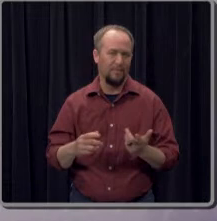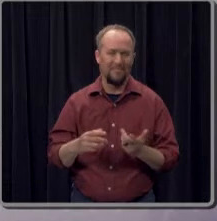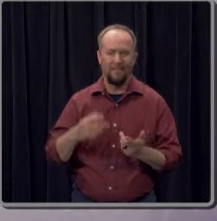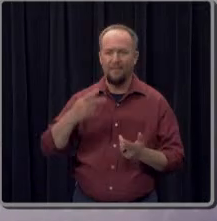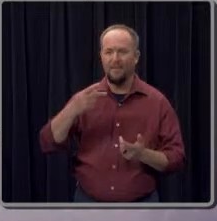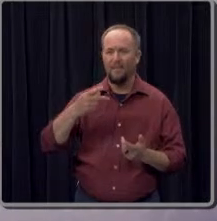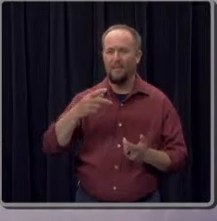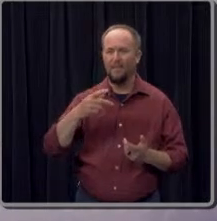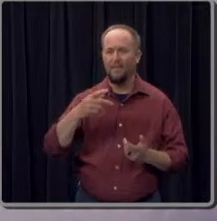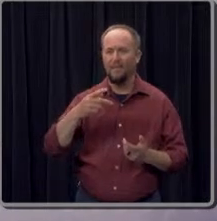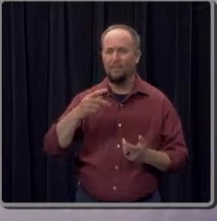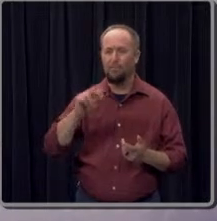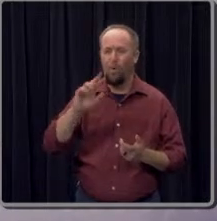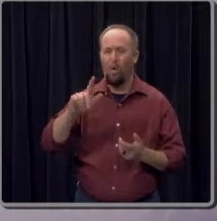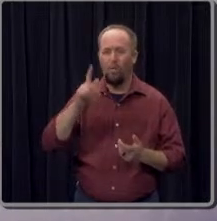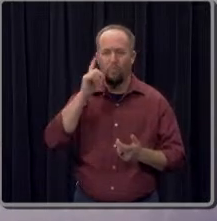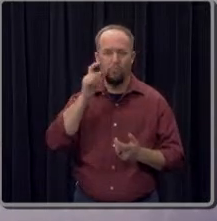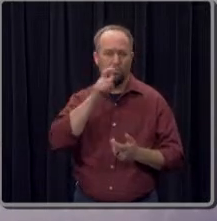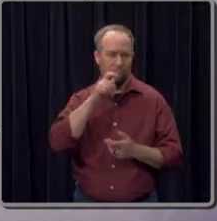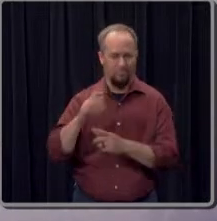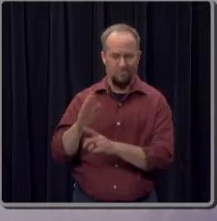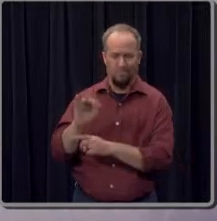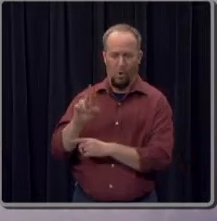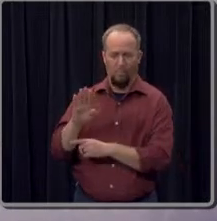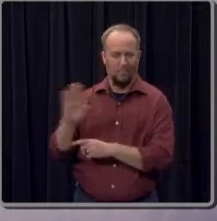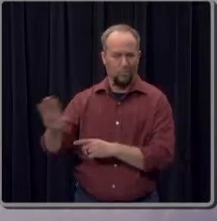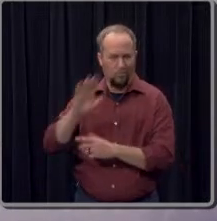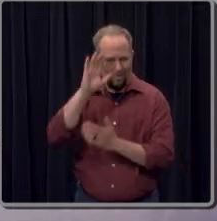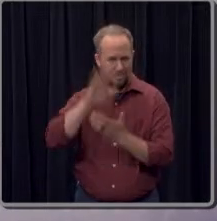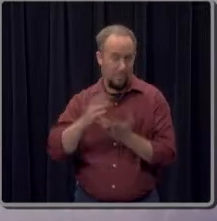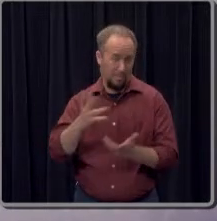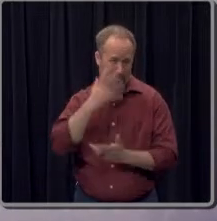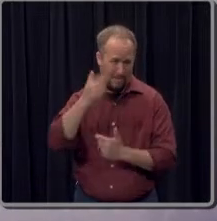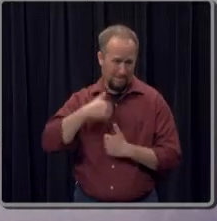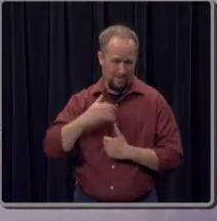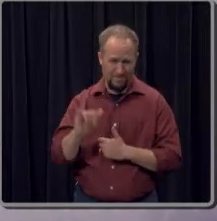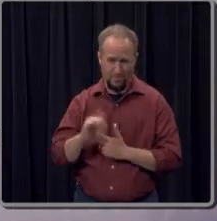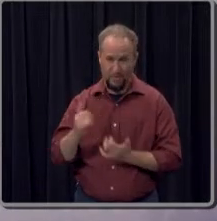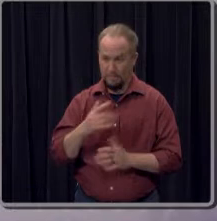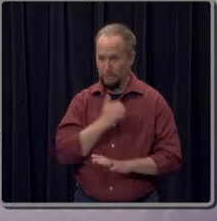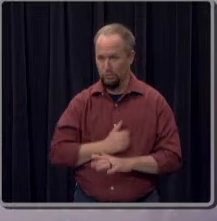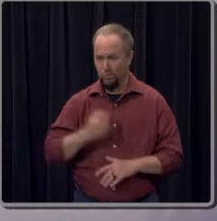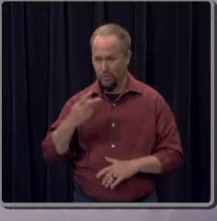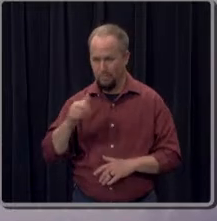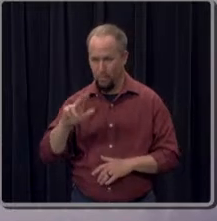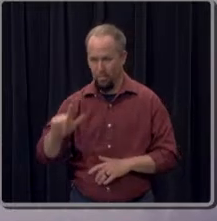Paul, who's Barb's husband, who's probably watching, is probably angry at me right now too. I'm sorry, Paul.